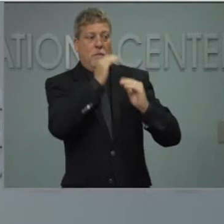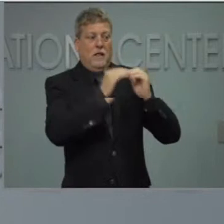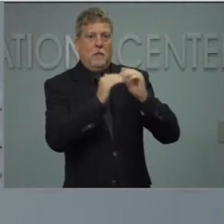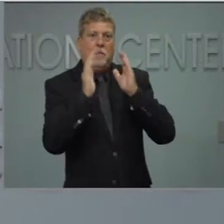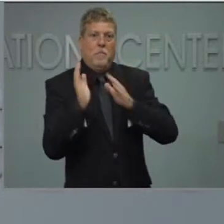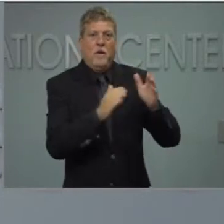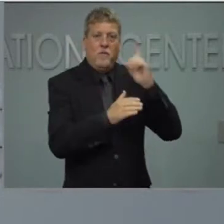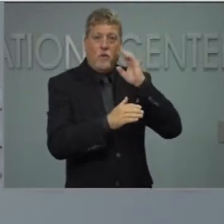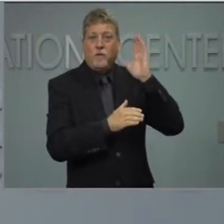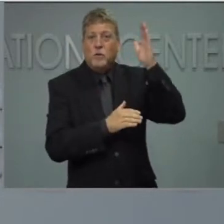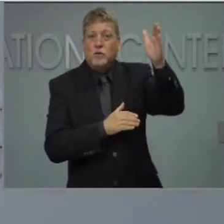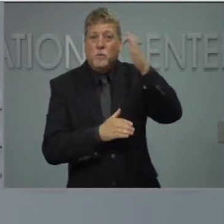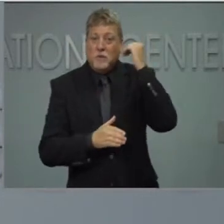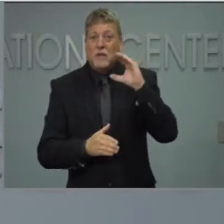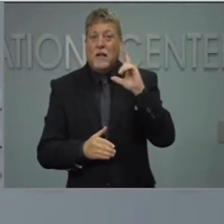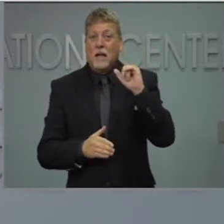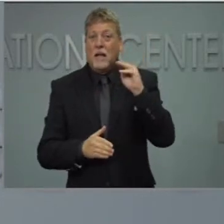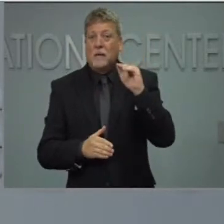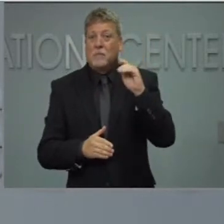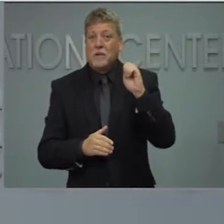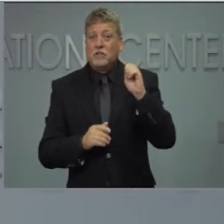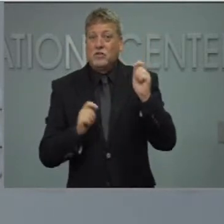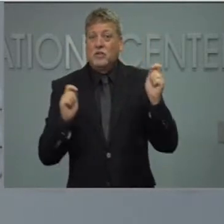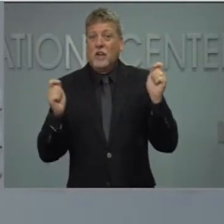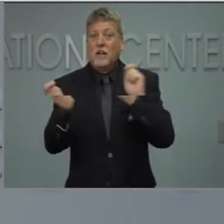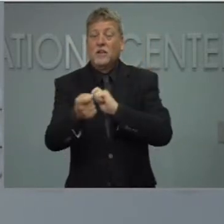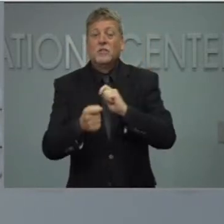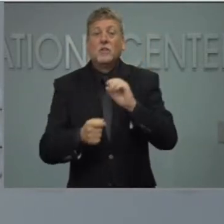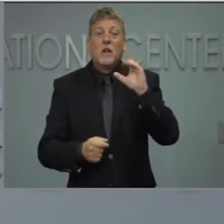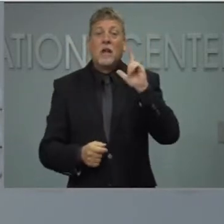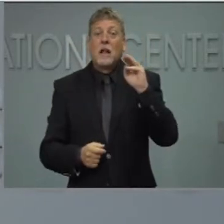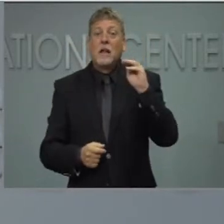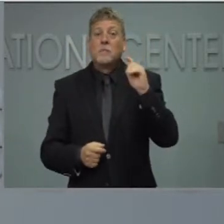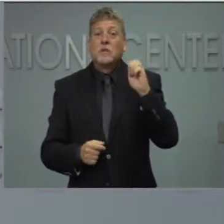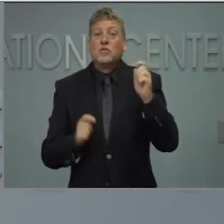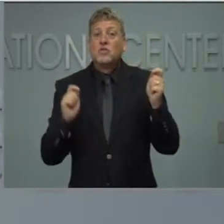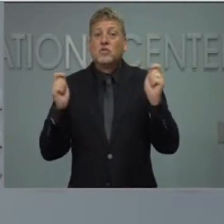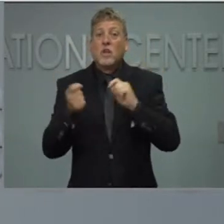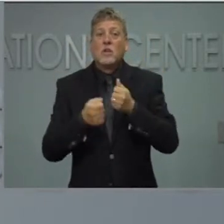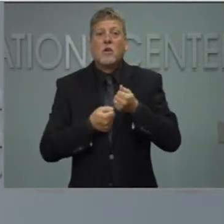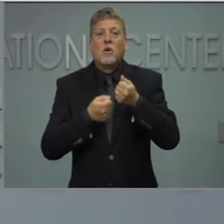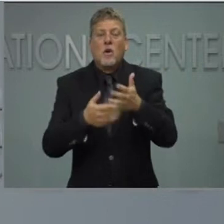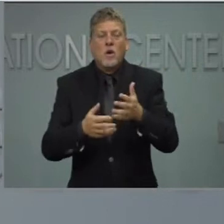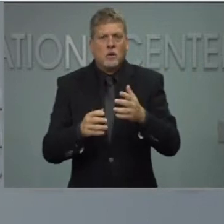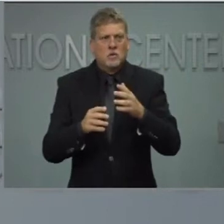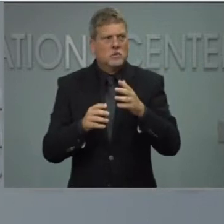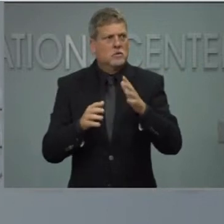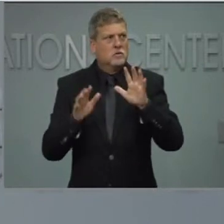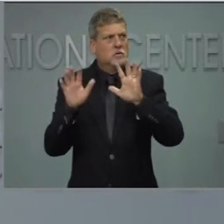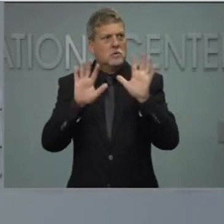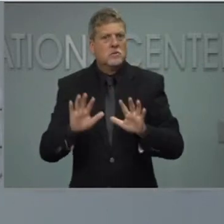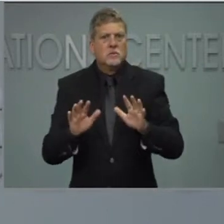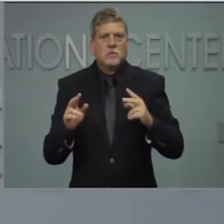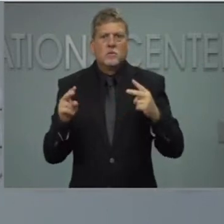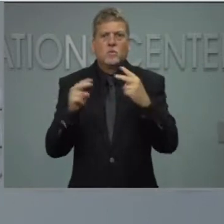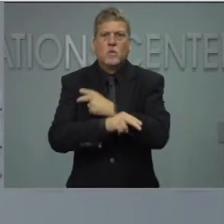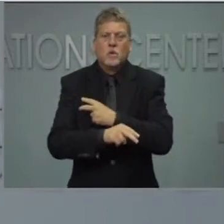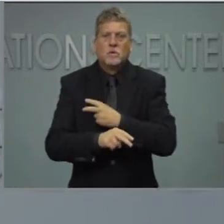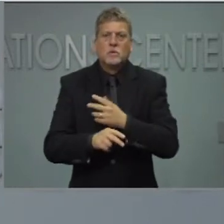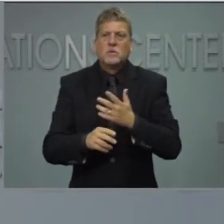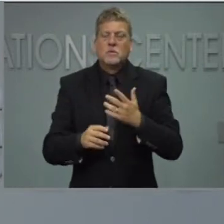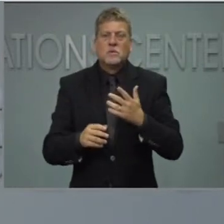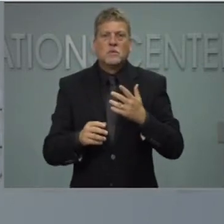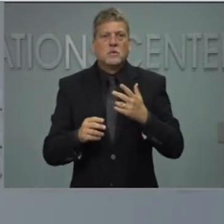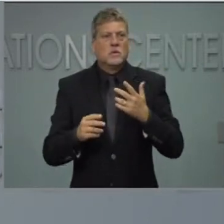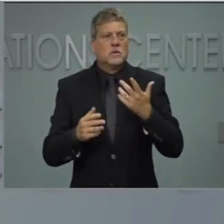change has affected the ferocity of these storms, and we're just seeing it every